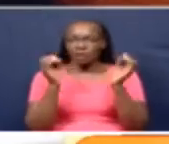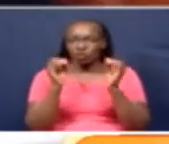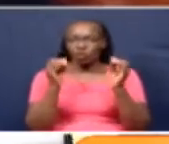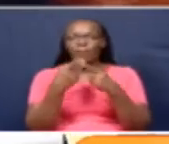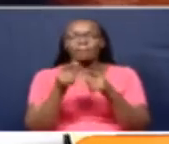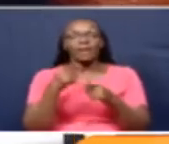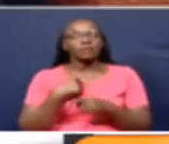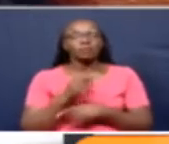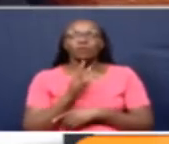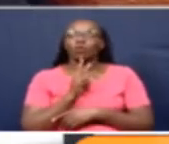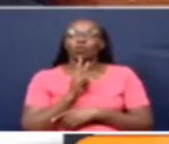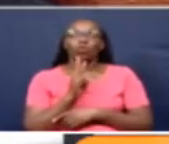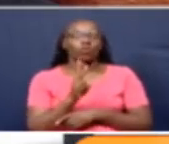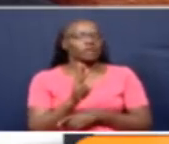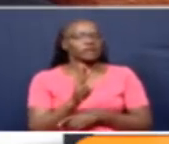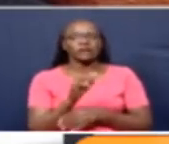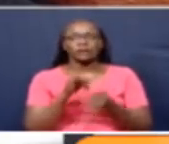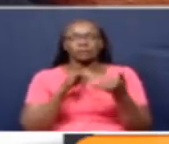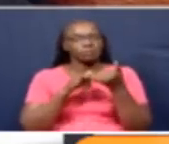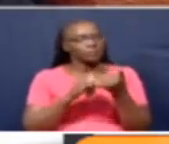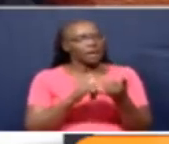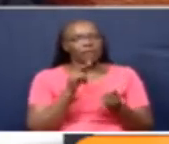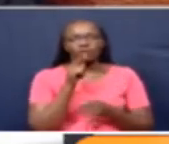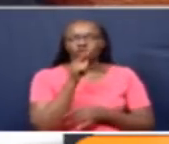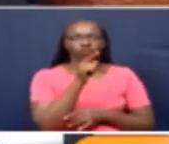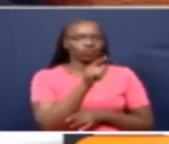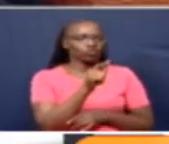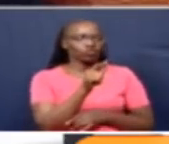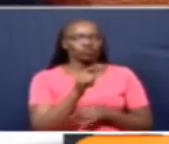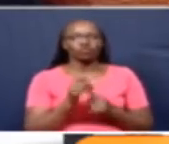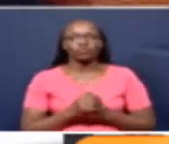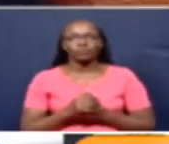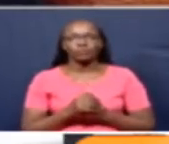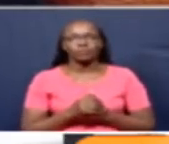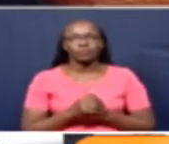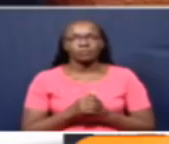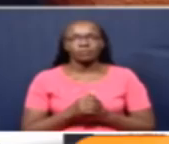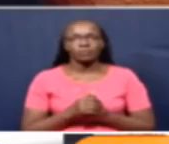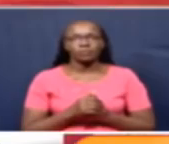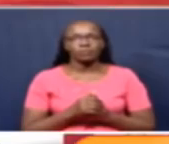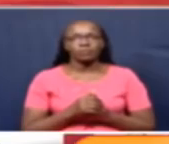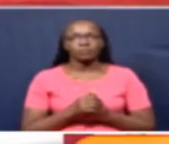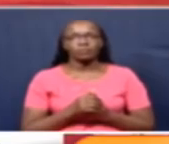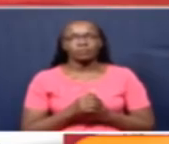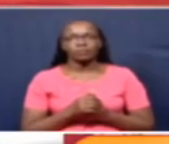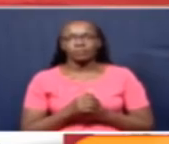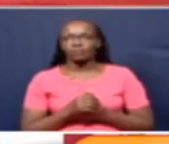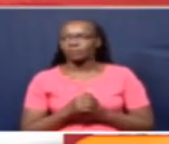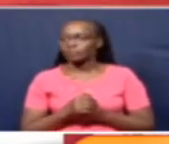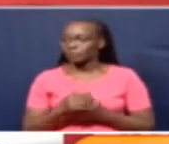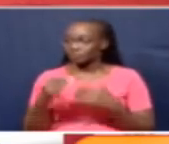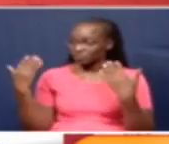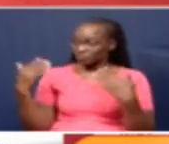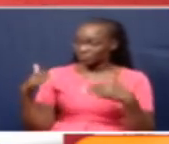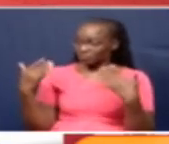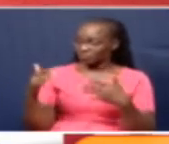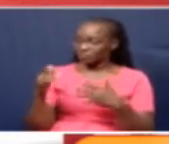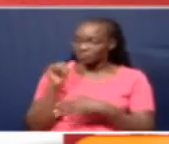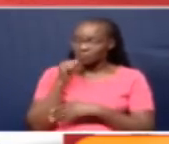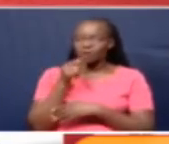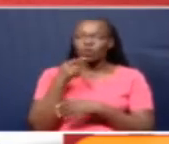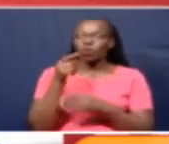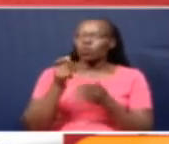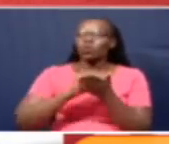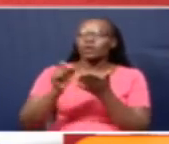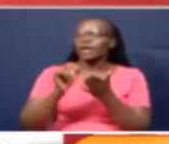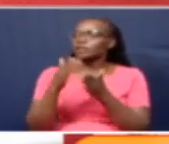love to marry you. So you see, that kind of thing. Yeah. Was Fadhili Williams the original writer?